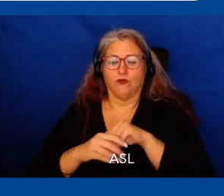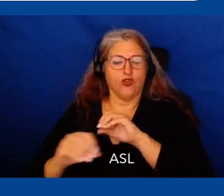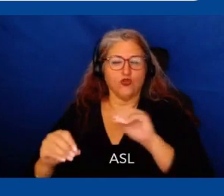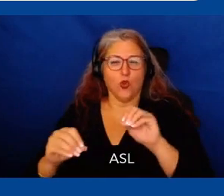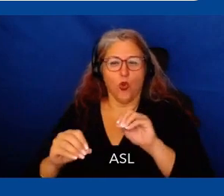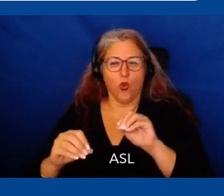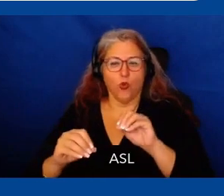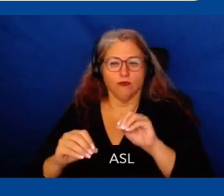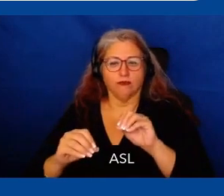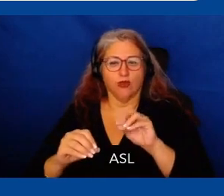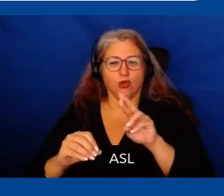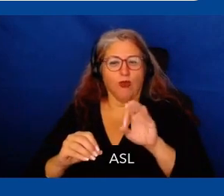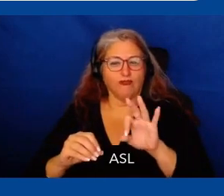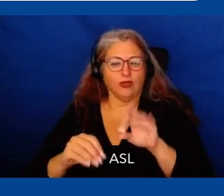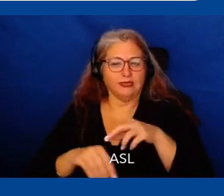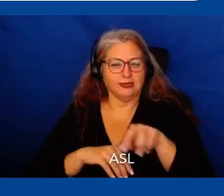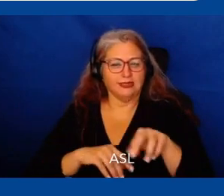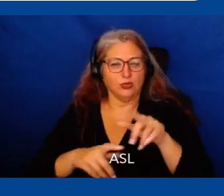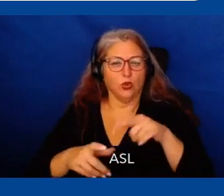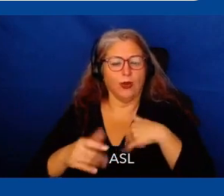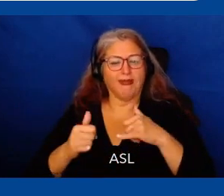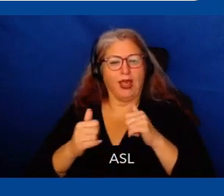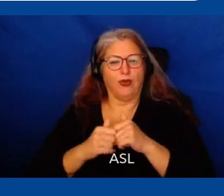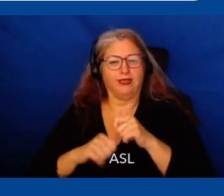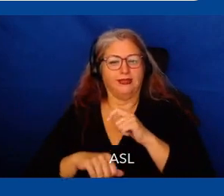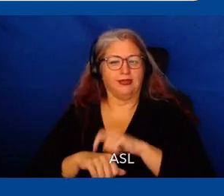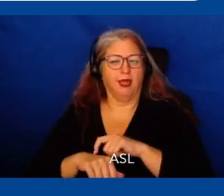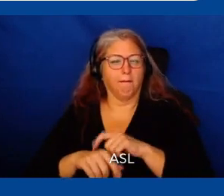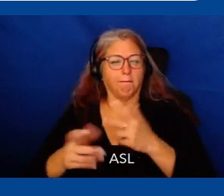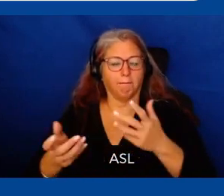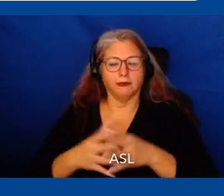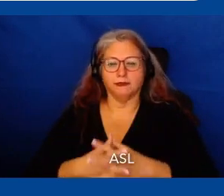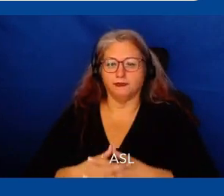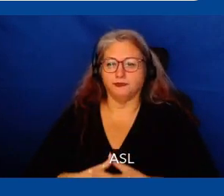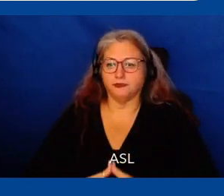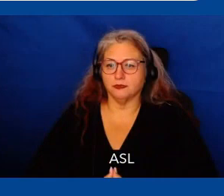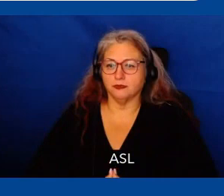with time also in that way, but just in terms of the medium itself.